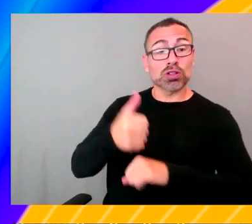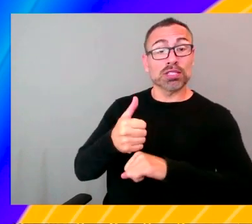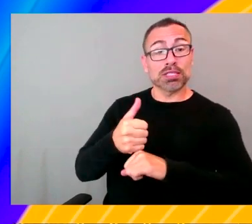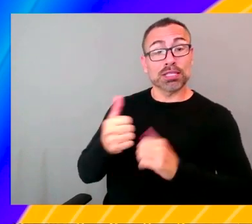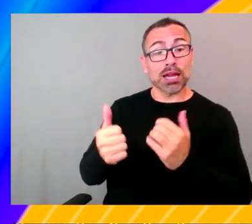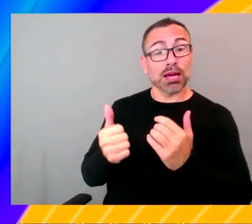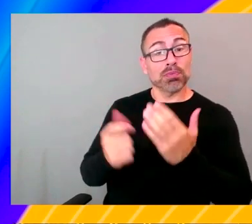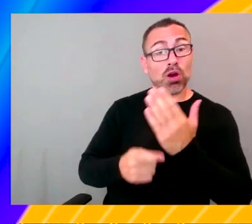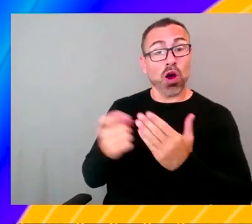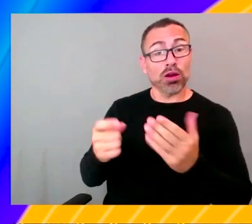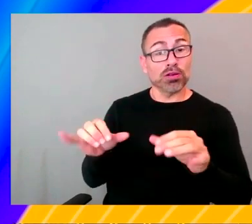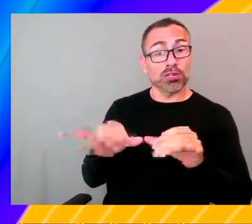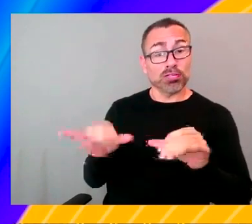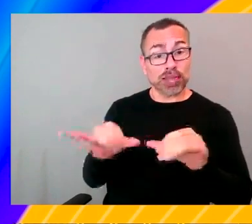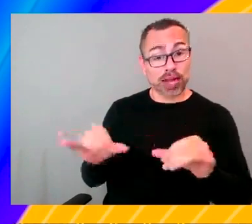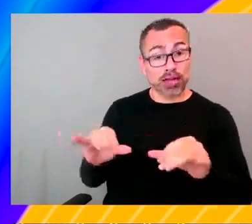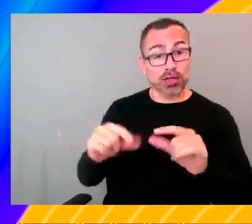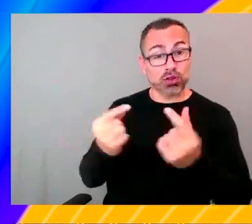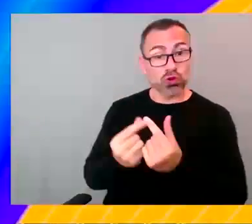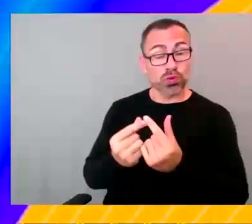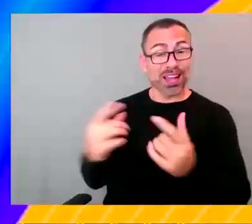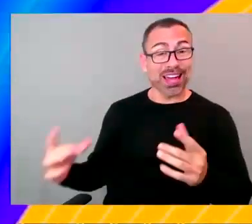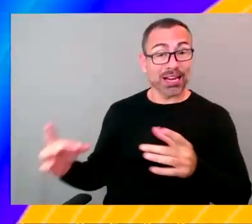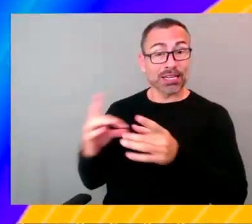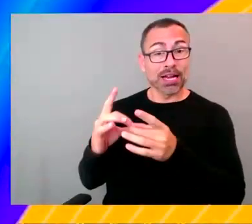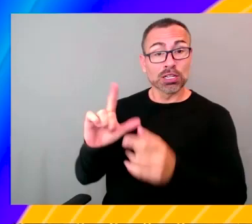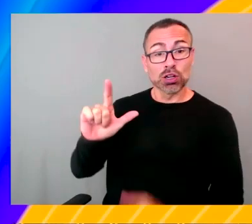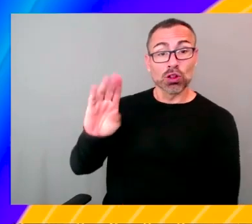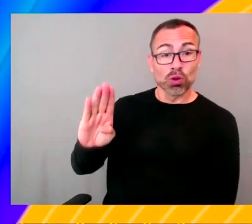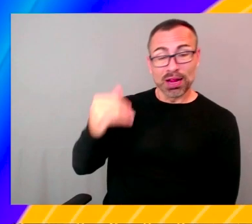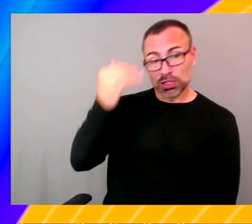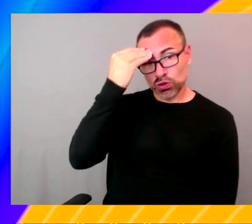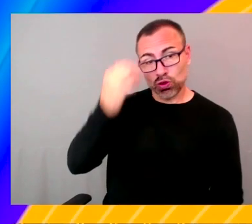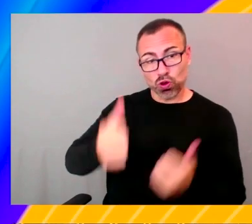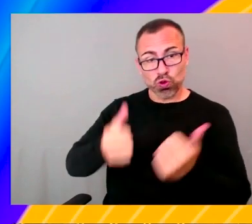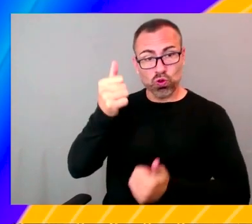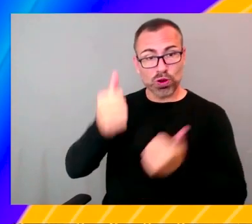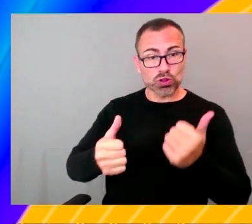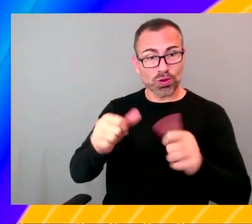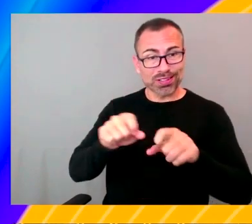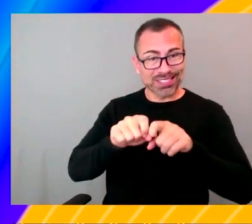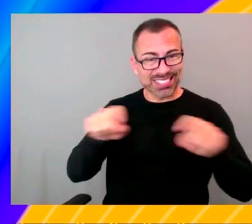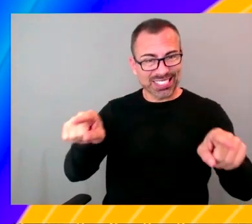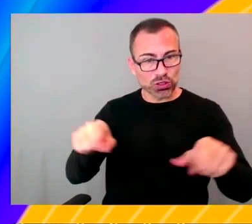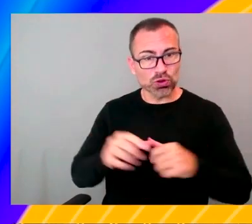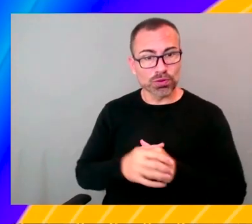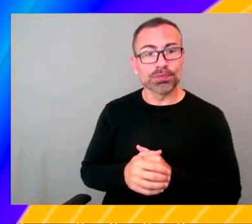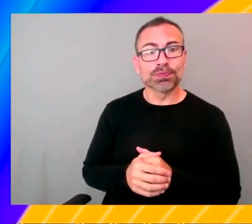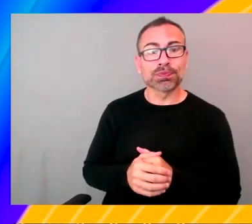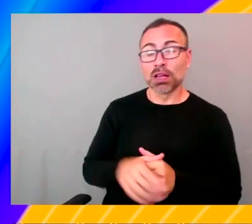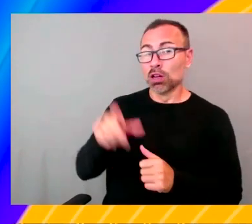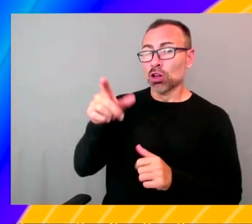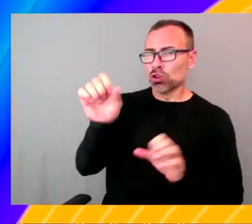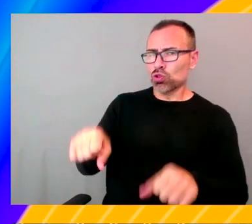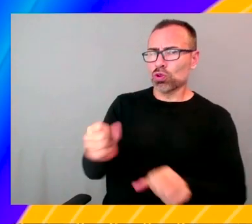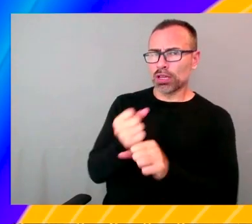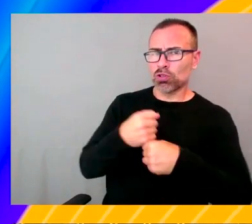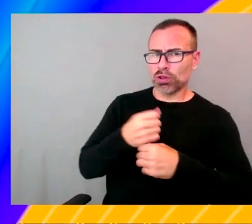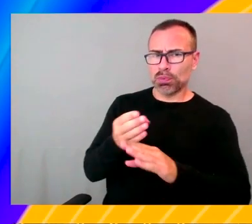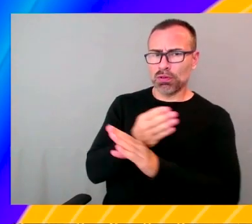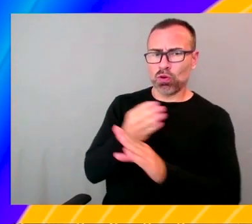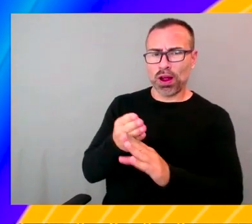balancer so that way the load balancer knows which auto-scaling group is going to send the traffic to. You need to either create the load balancer beforehand or you can do it when you create